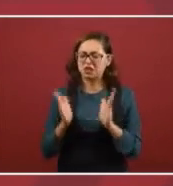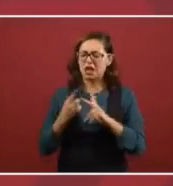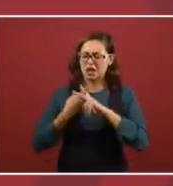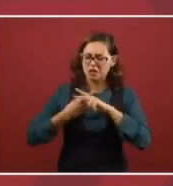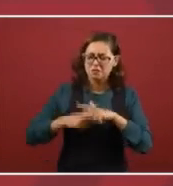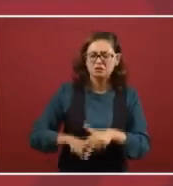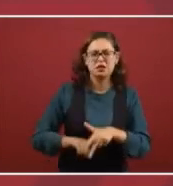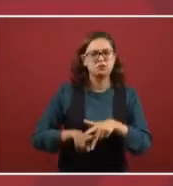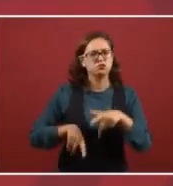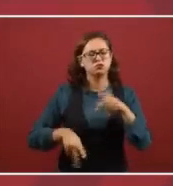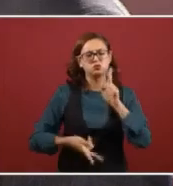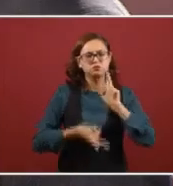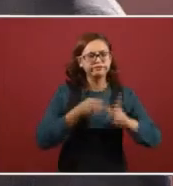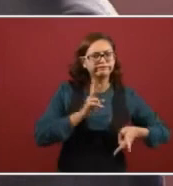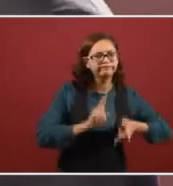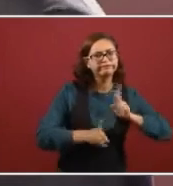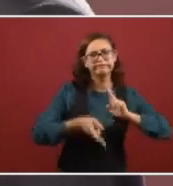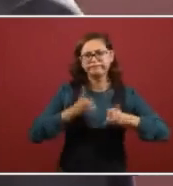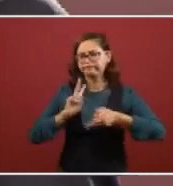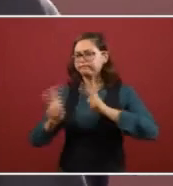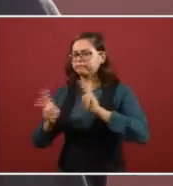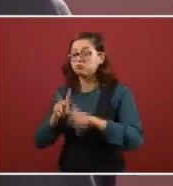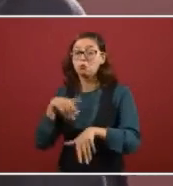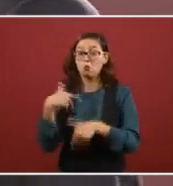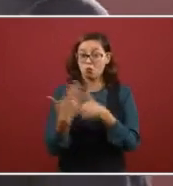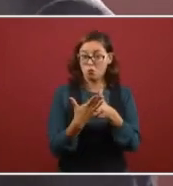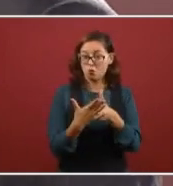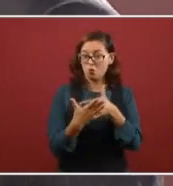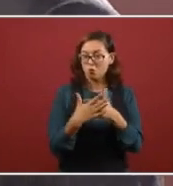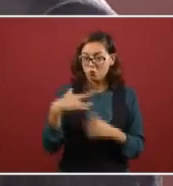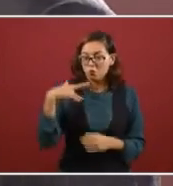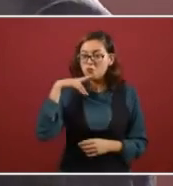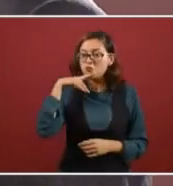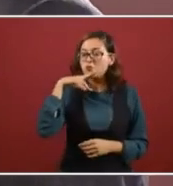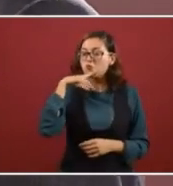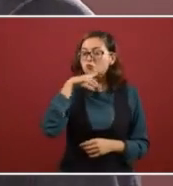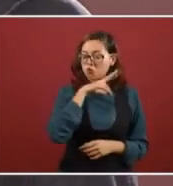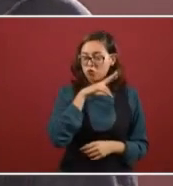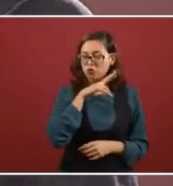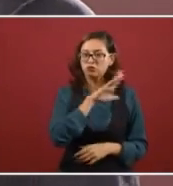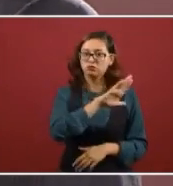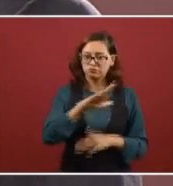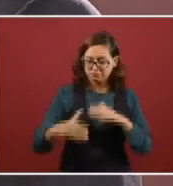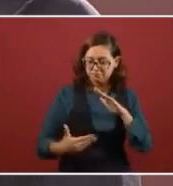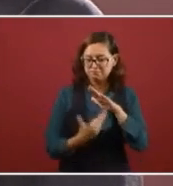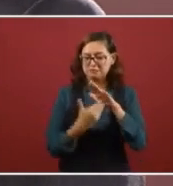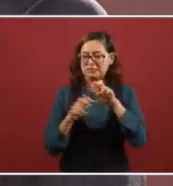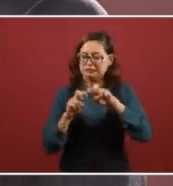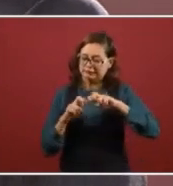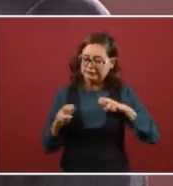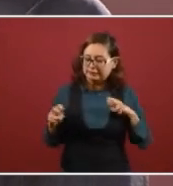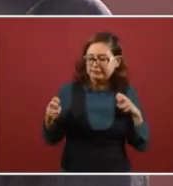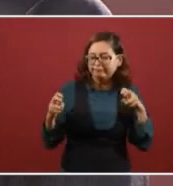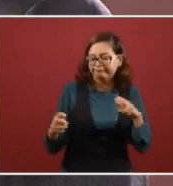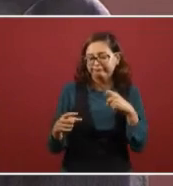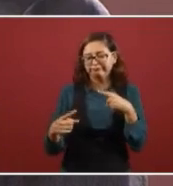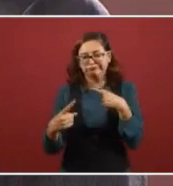talking with all of them. And soon we will install this table